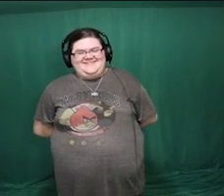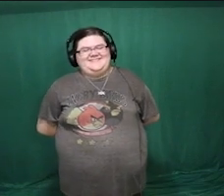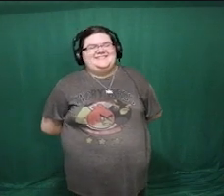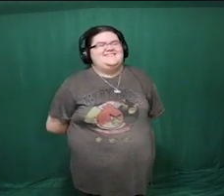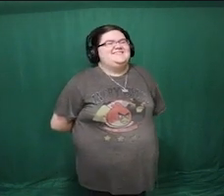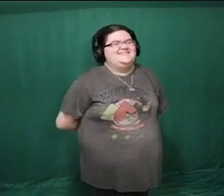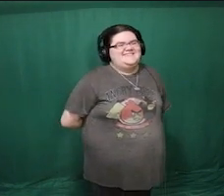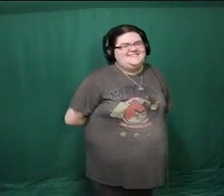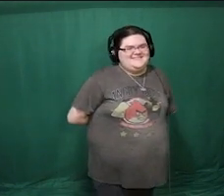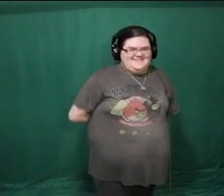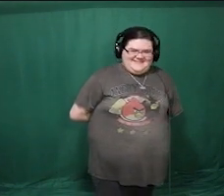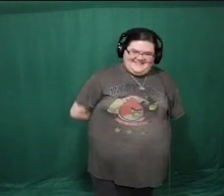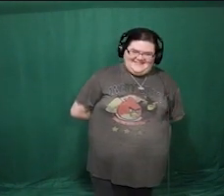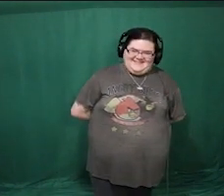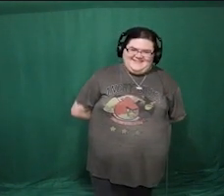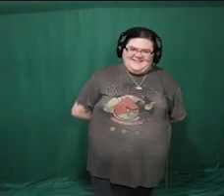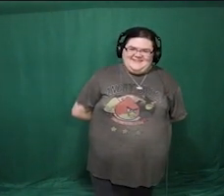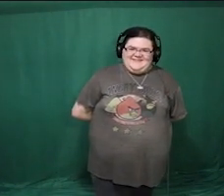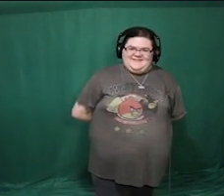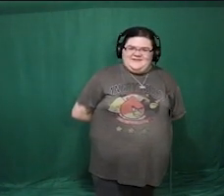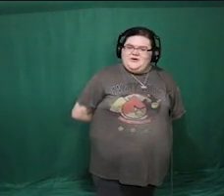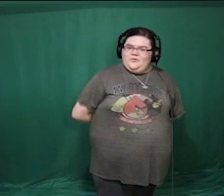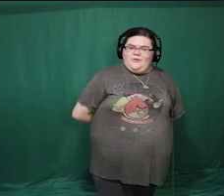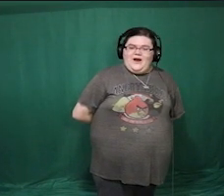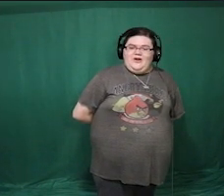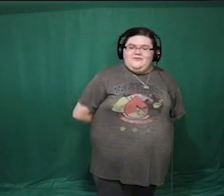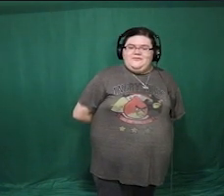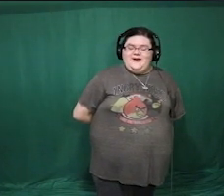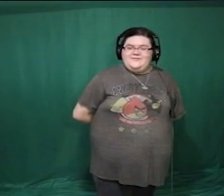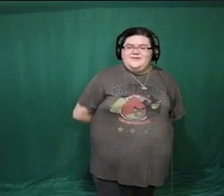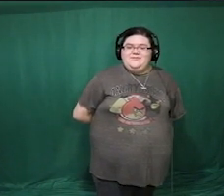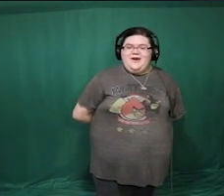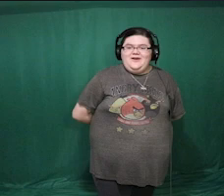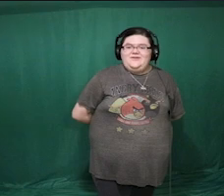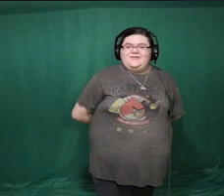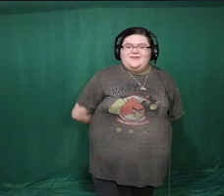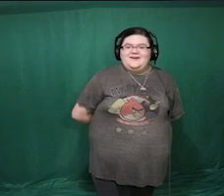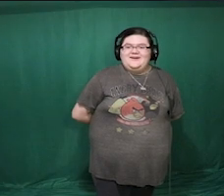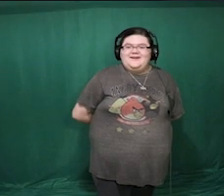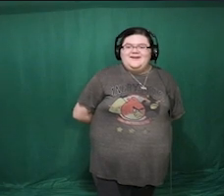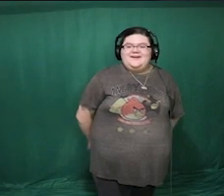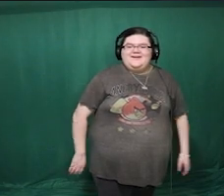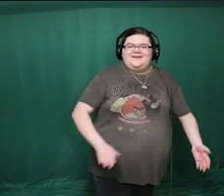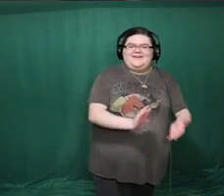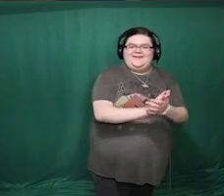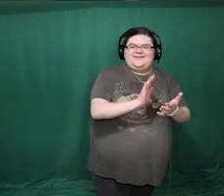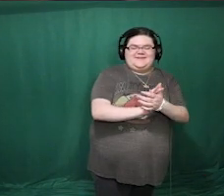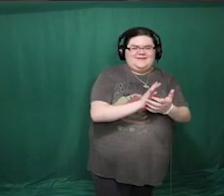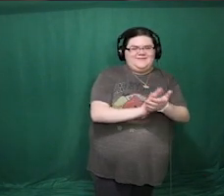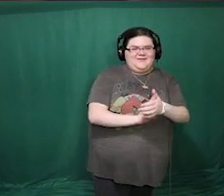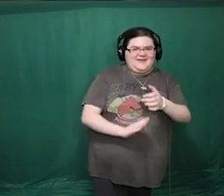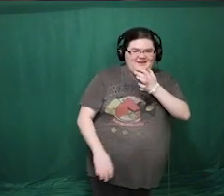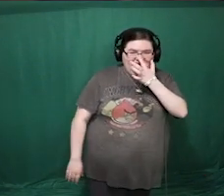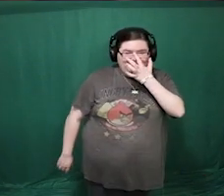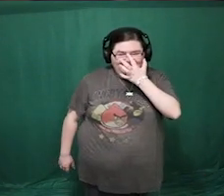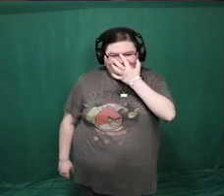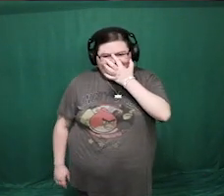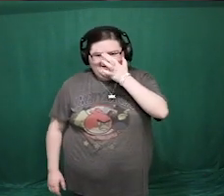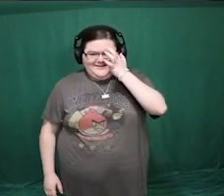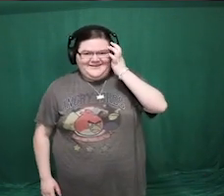Katana! I know that from, what's that game? Five in a row! Jeez. Good for